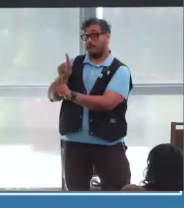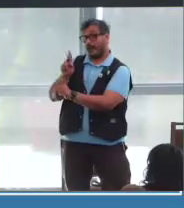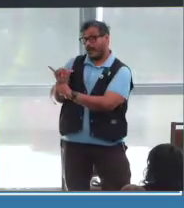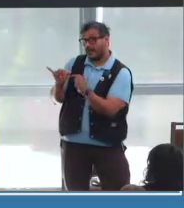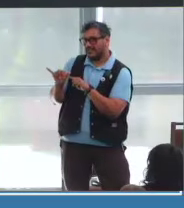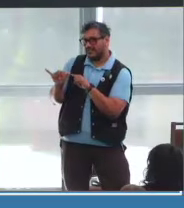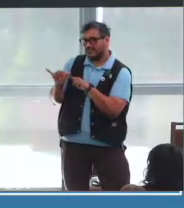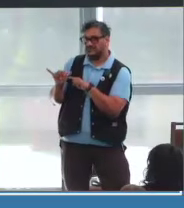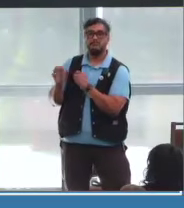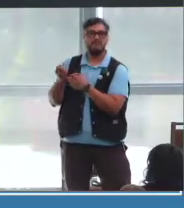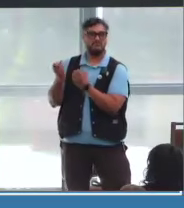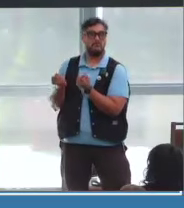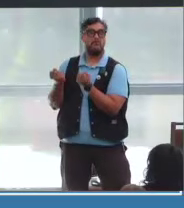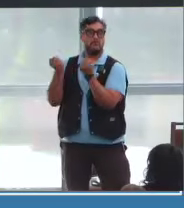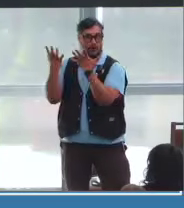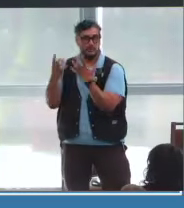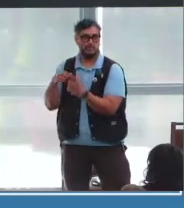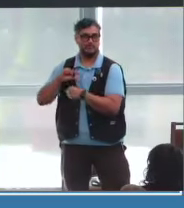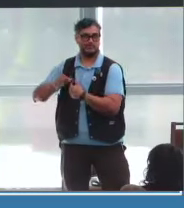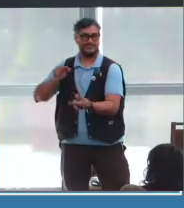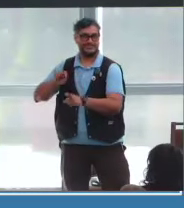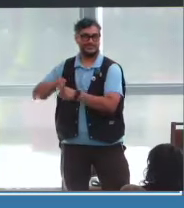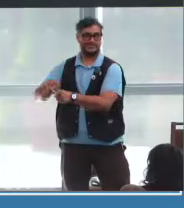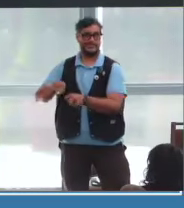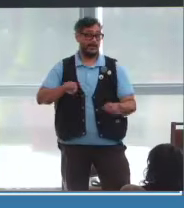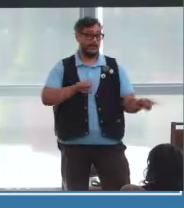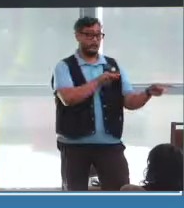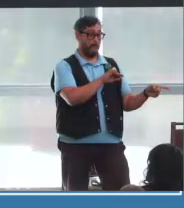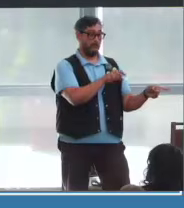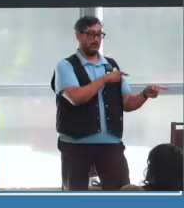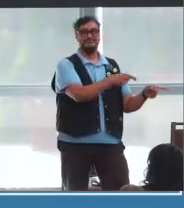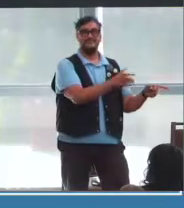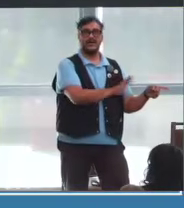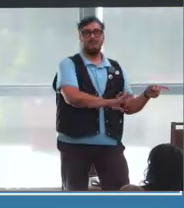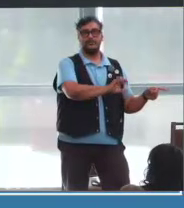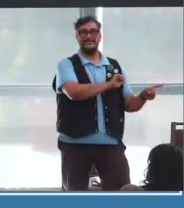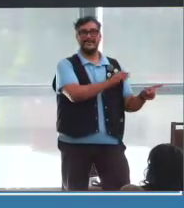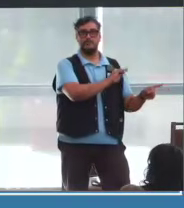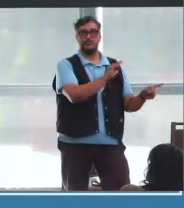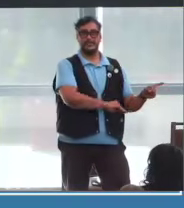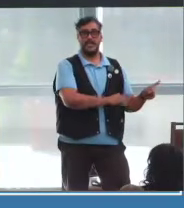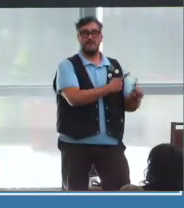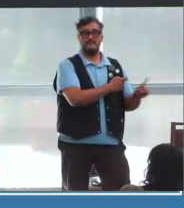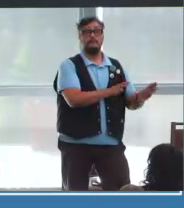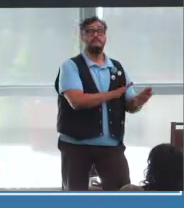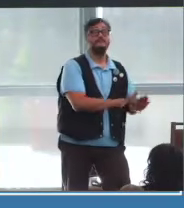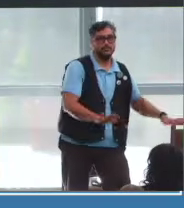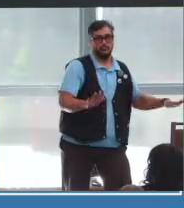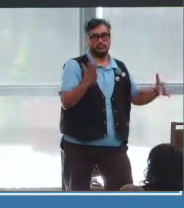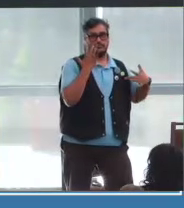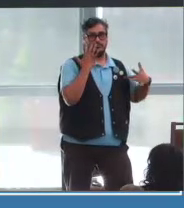multiple genes. Monogenic lupus is responsible for about 10% of pediatric